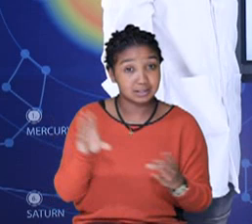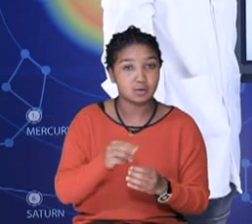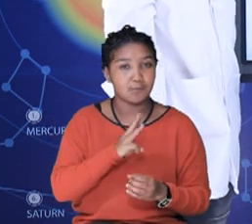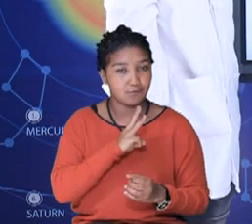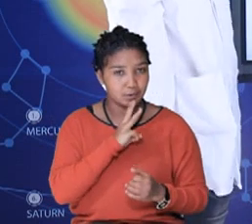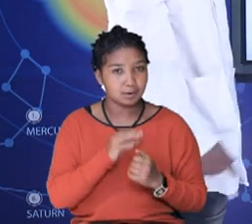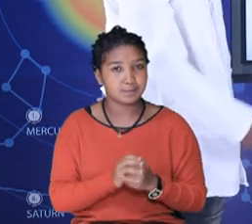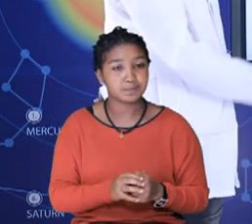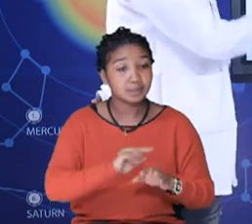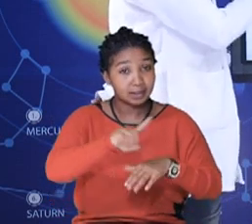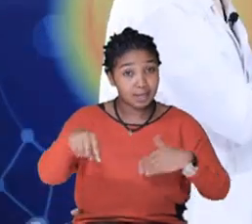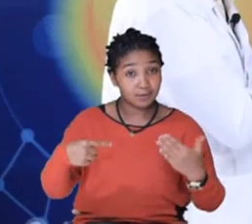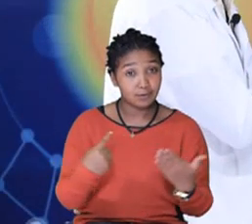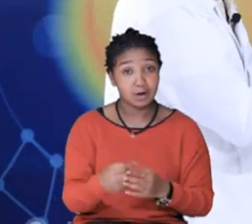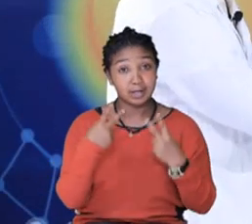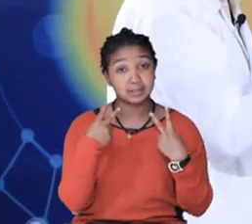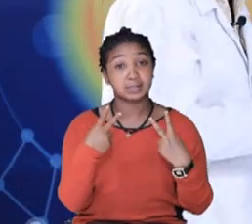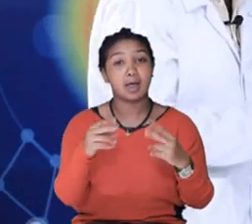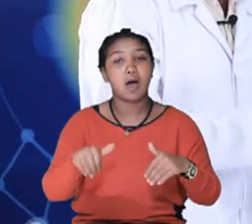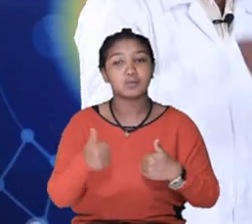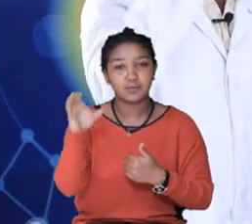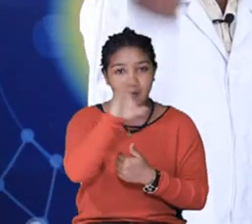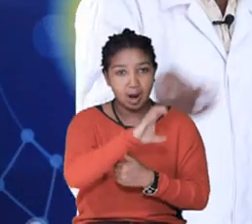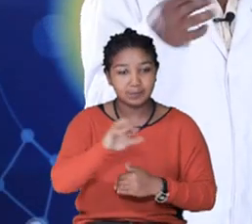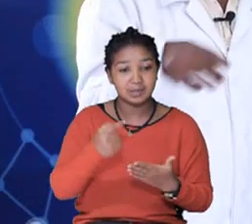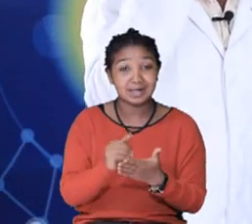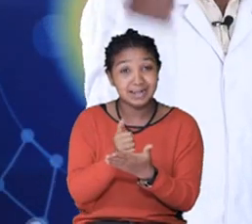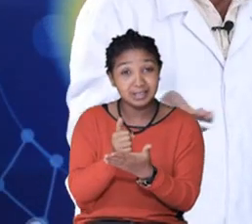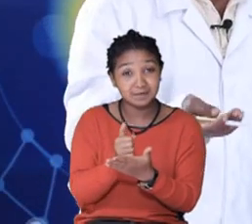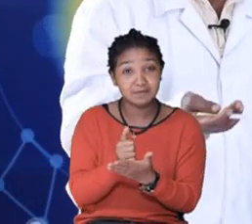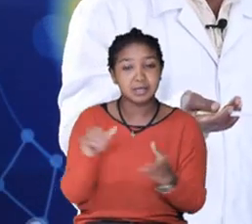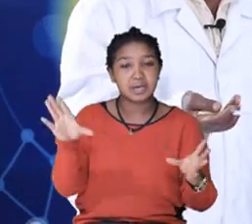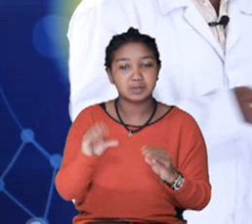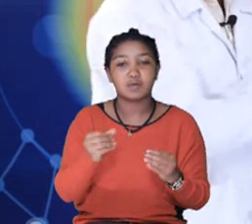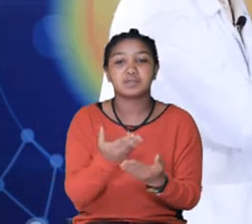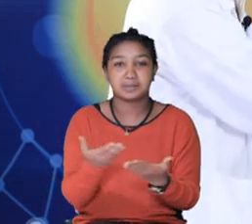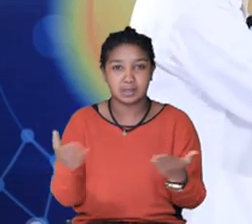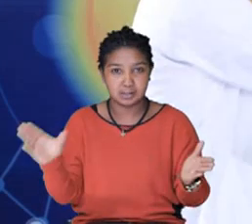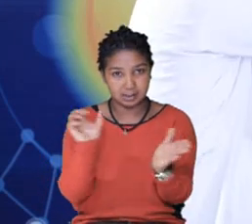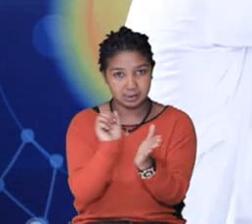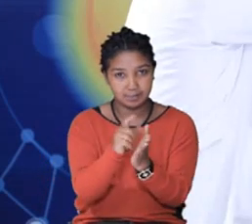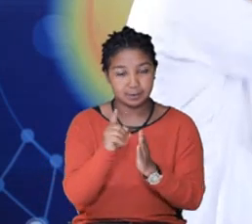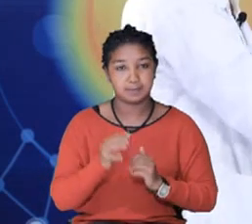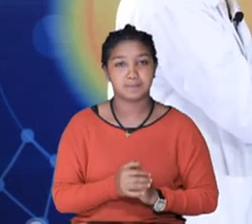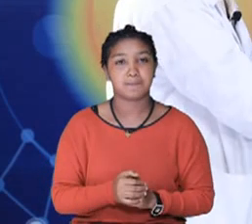of a water. Therefore, let's see how to find the relative density of a substance. Example.